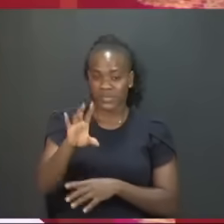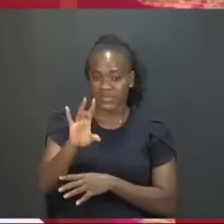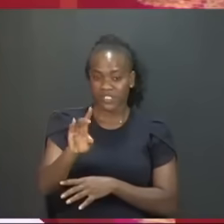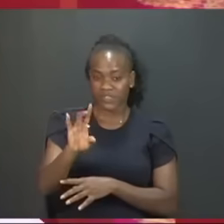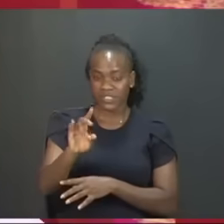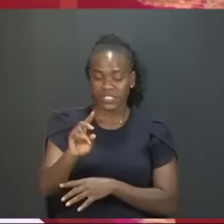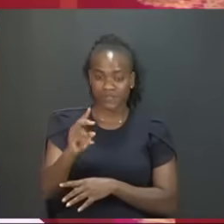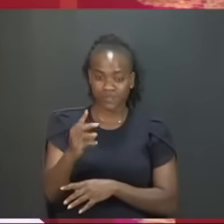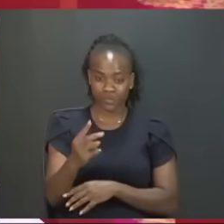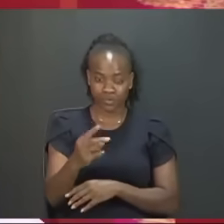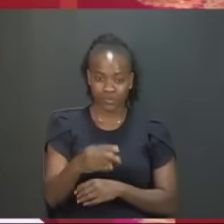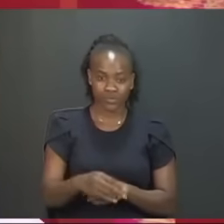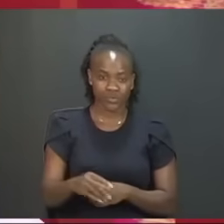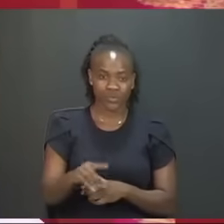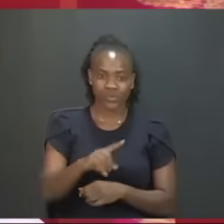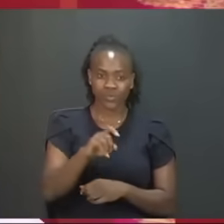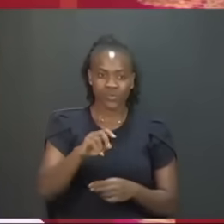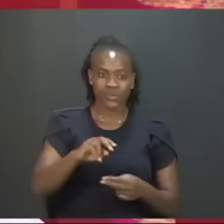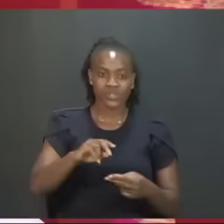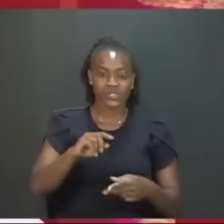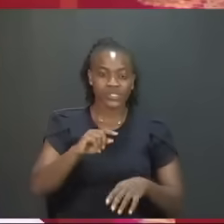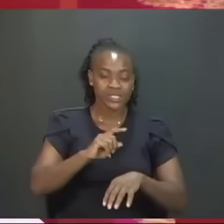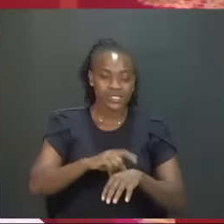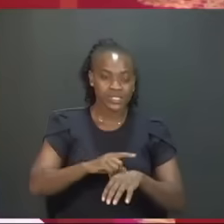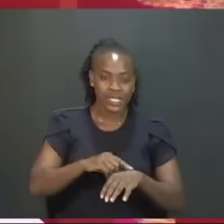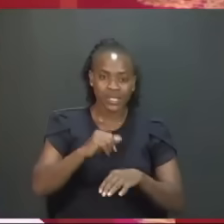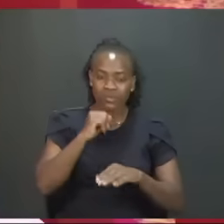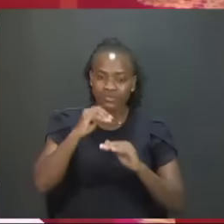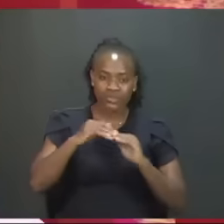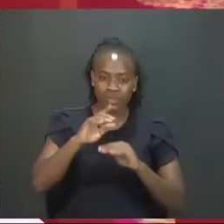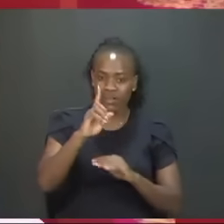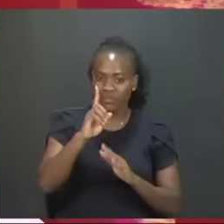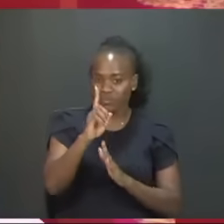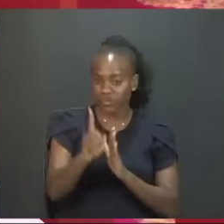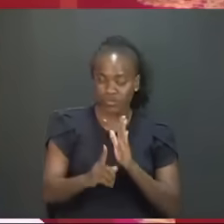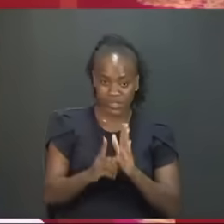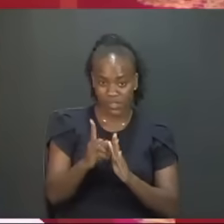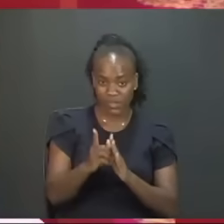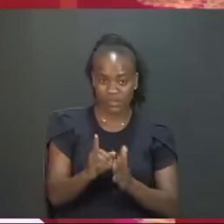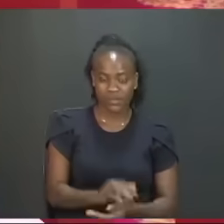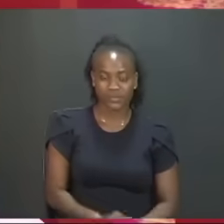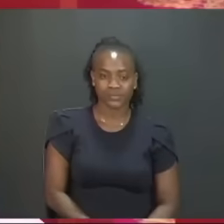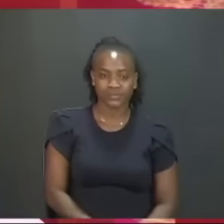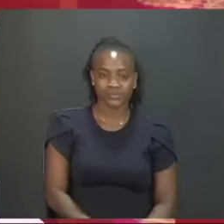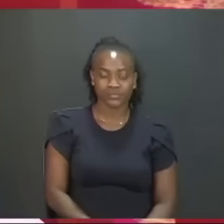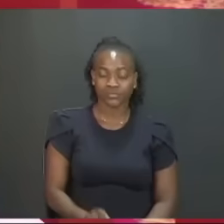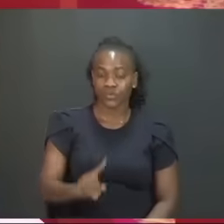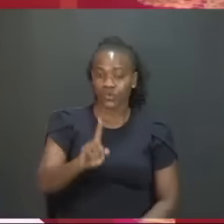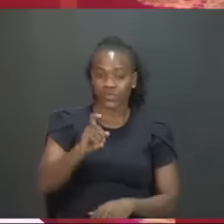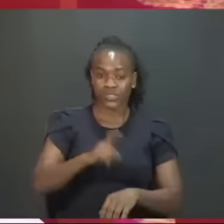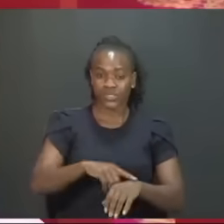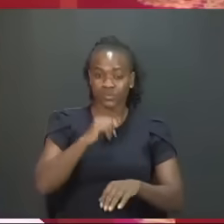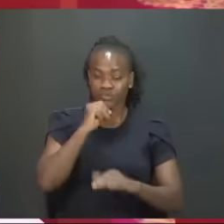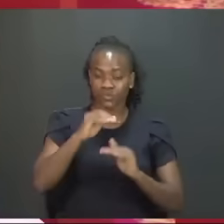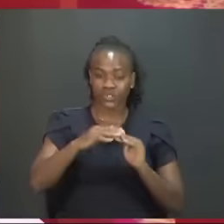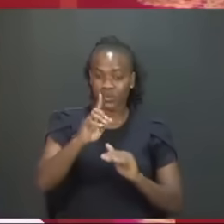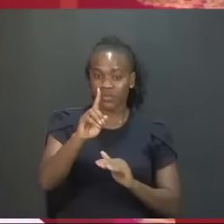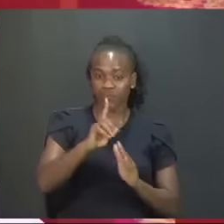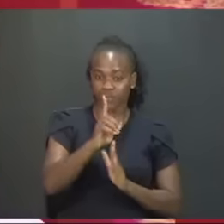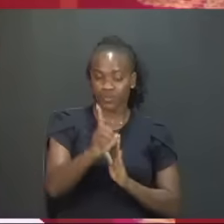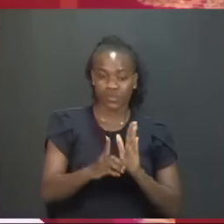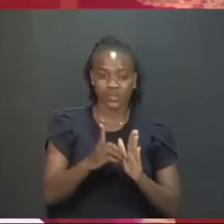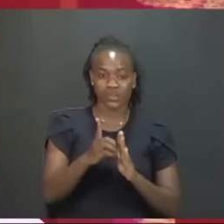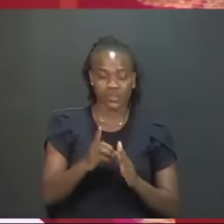77.2, question time shall ordinarily not exceed 1 hour. Question time shall ordinarily not exceed 1